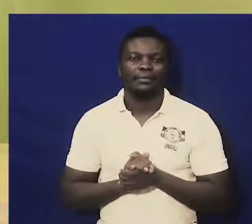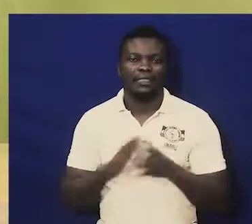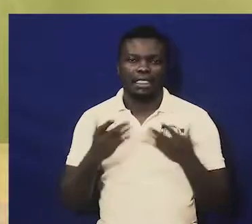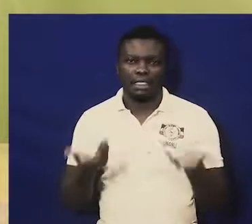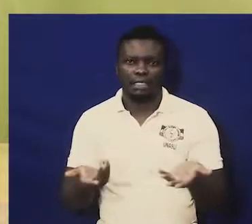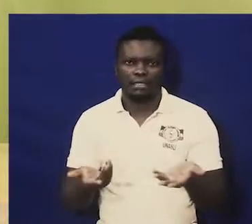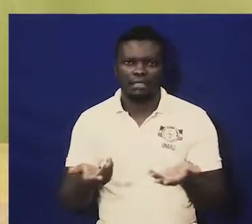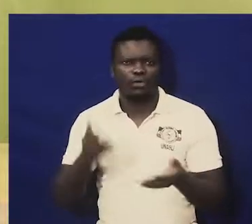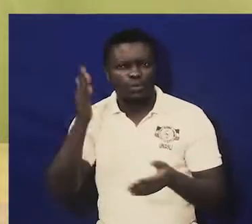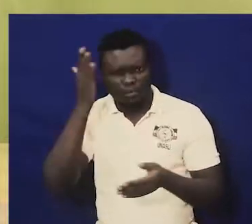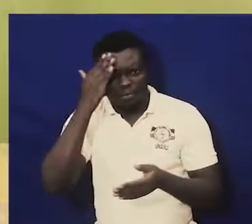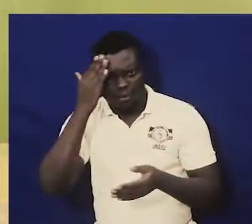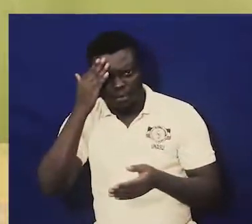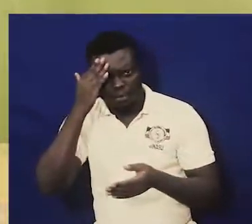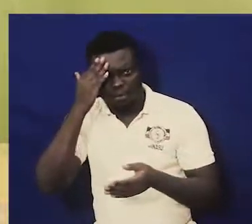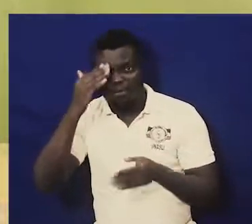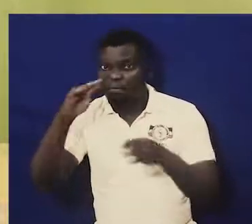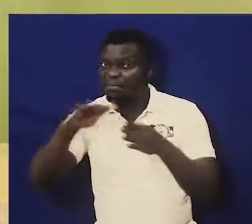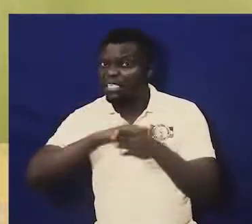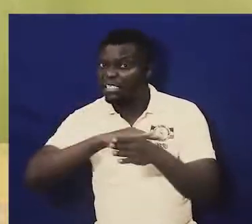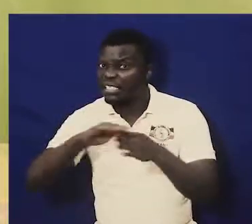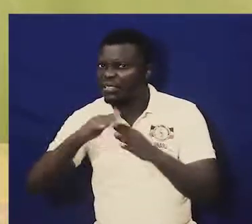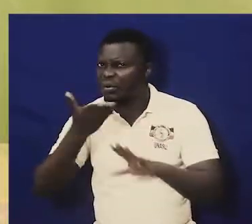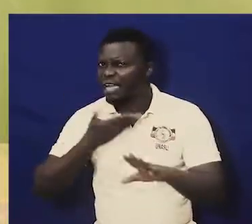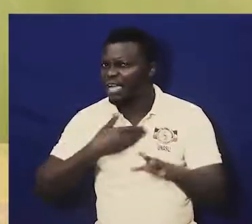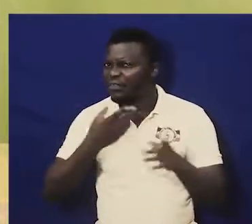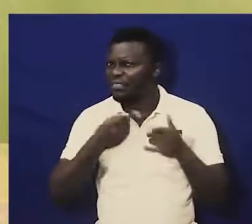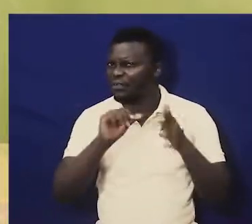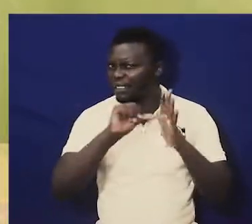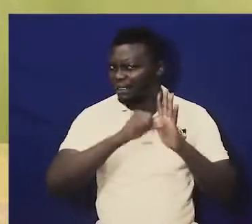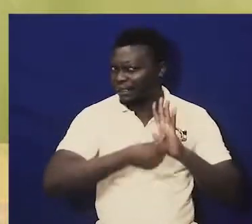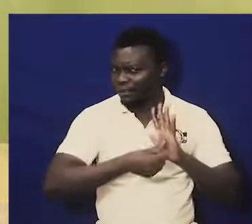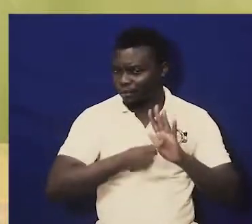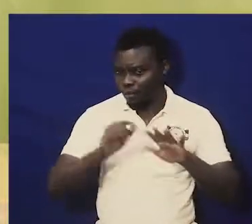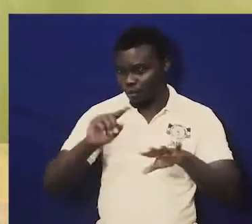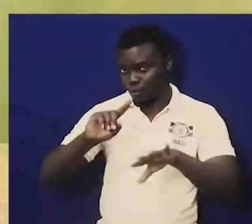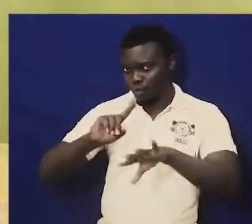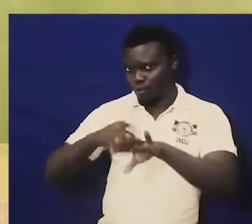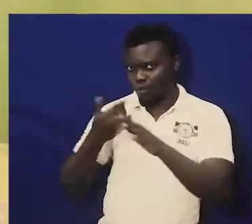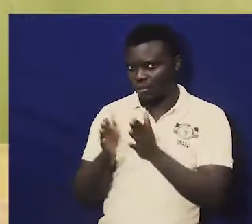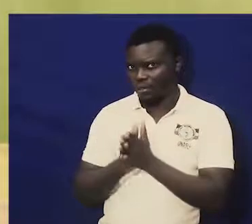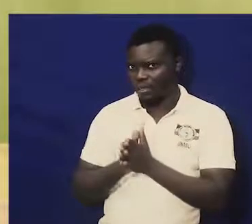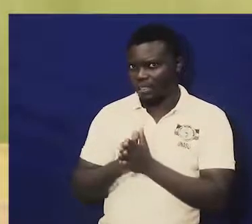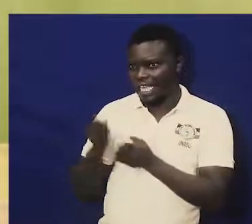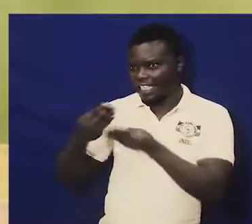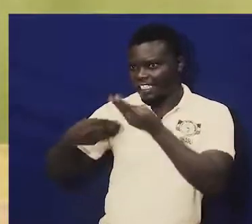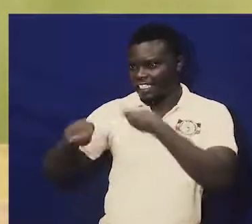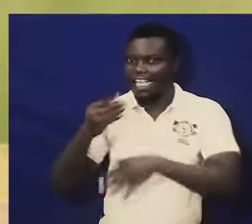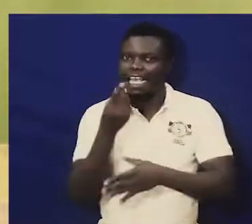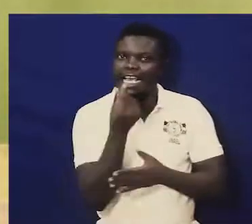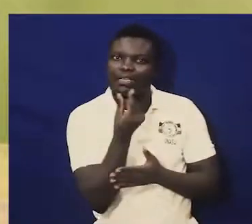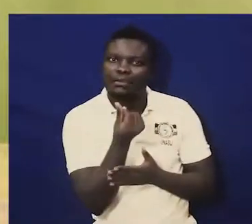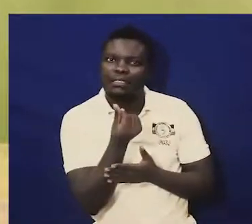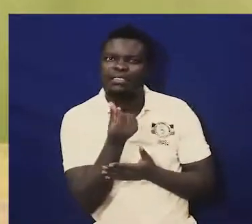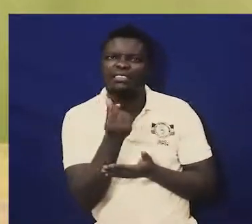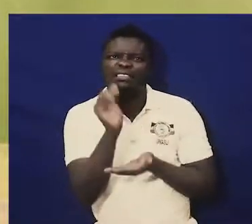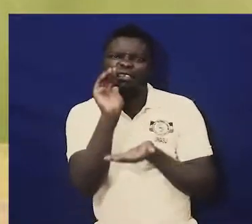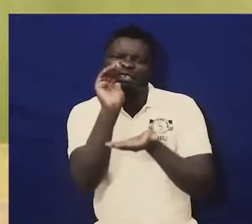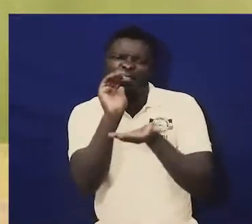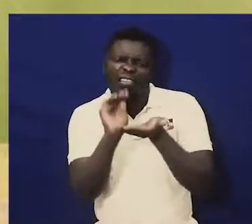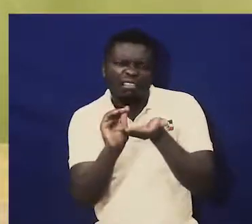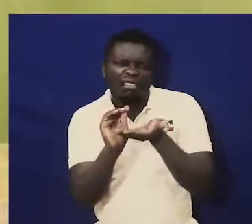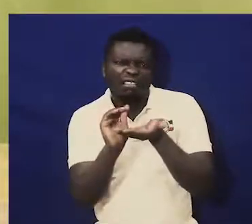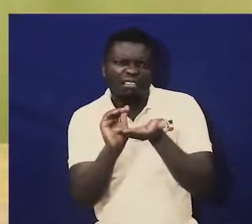In business, there are some cases when the selling price is less than